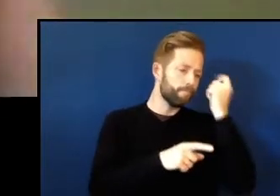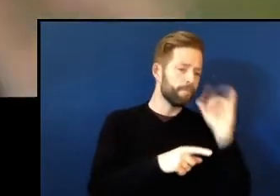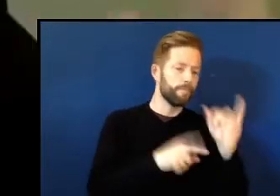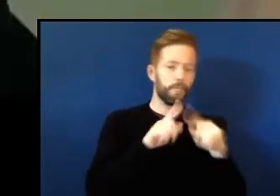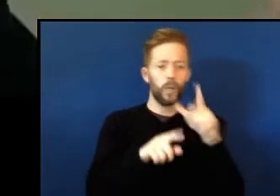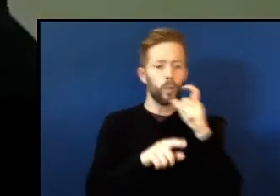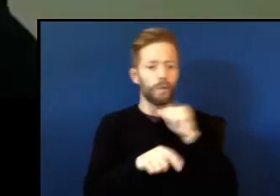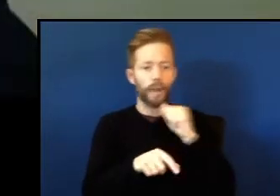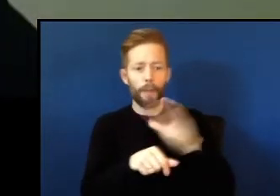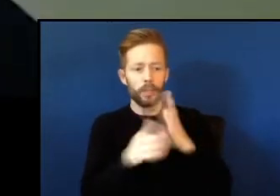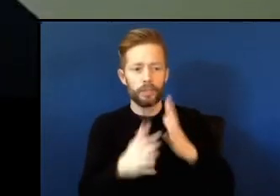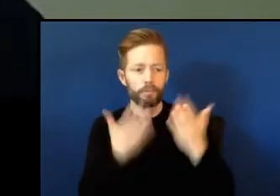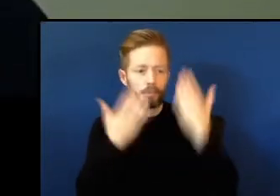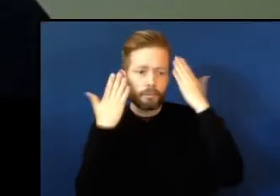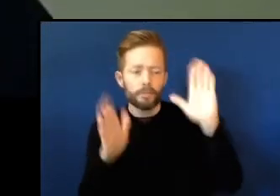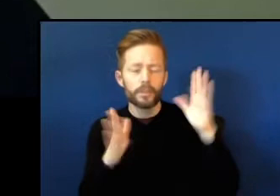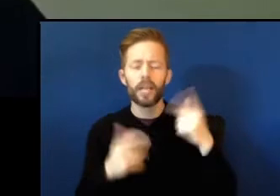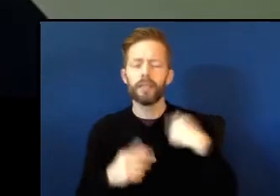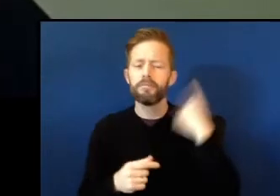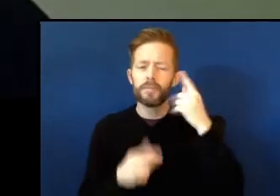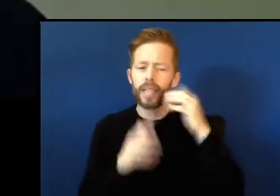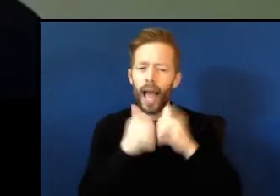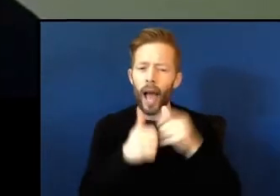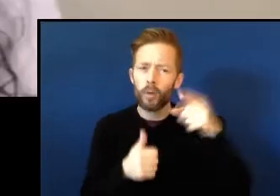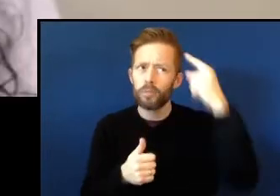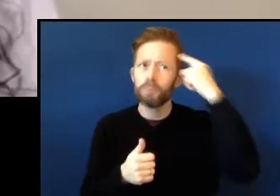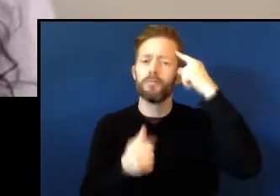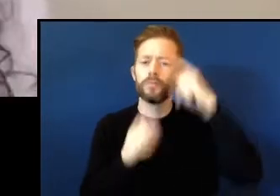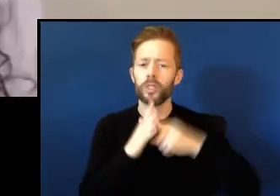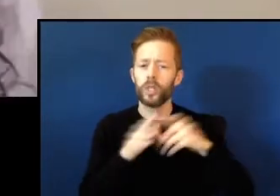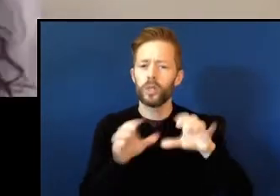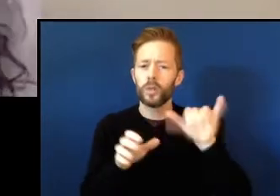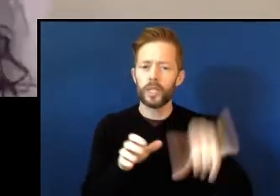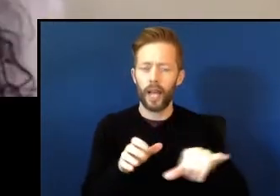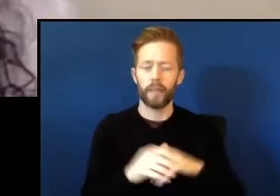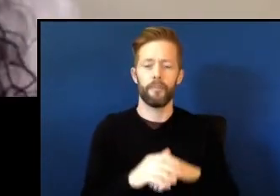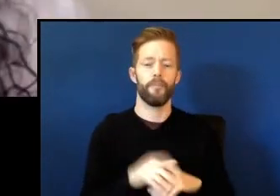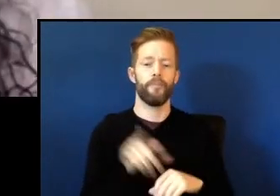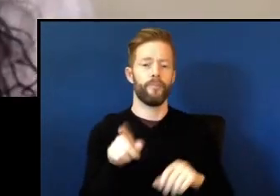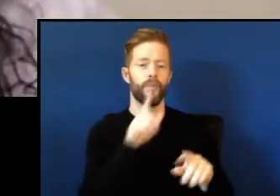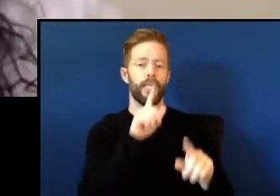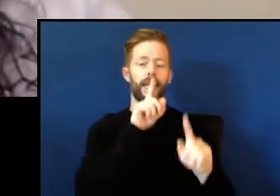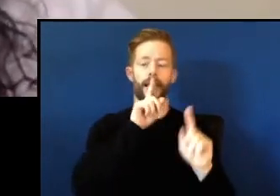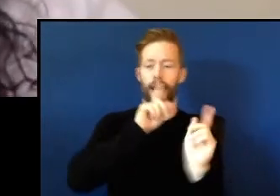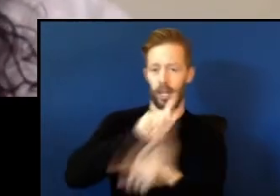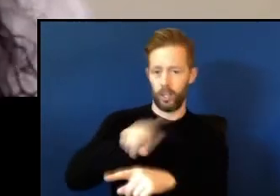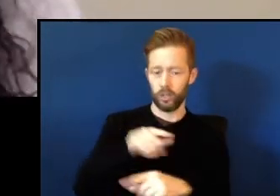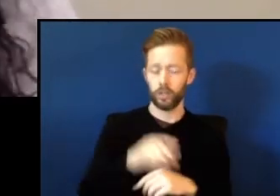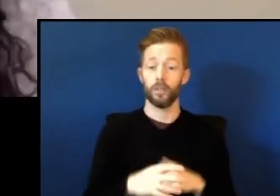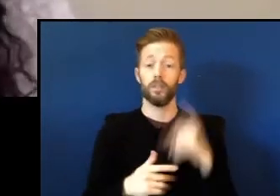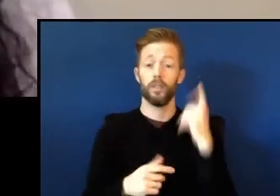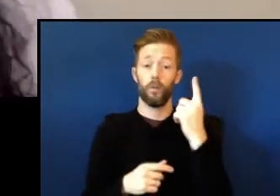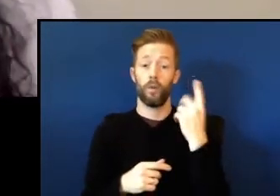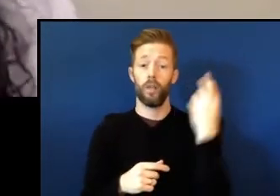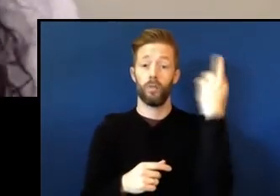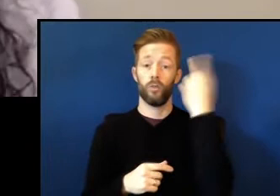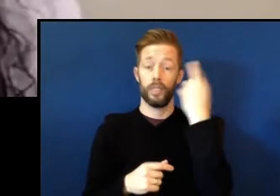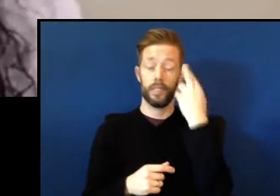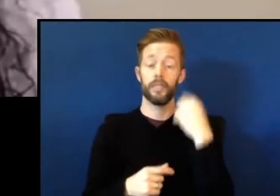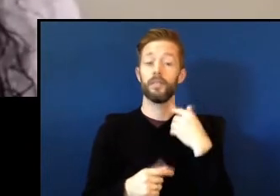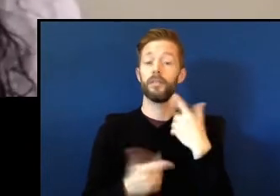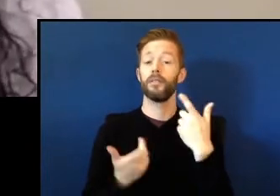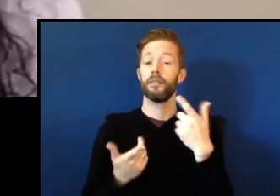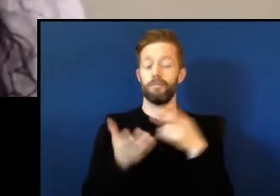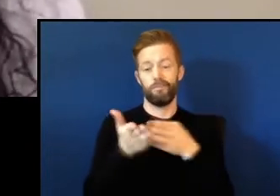that. How did you think to start doing this? In all honesty, one reason is because I have a